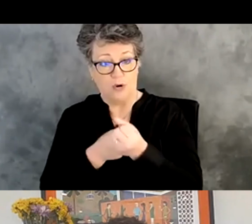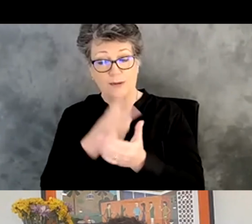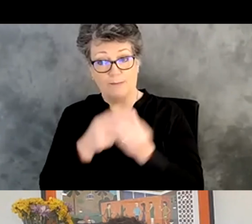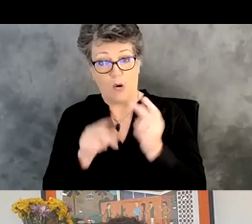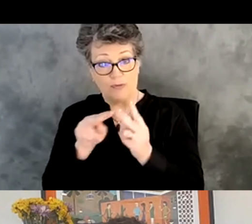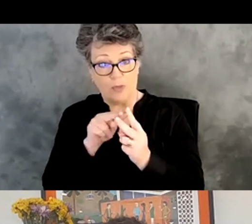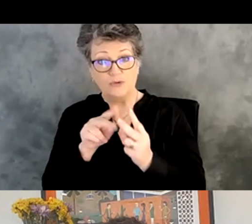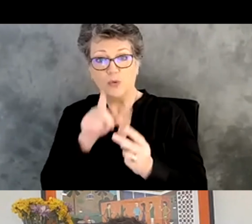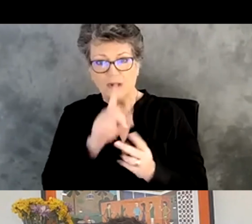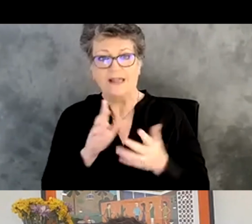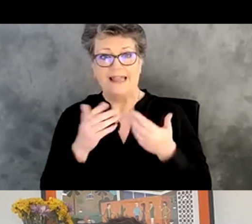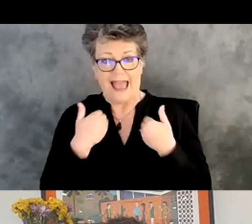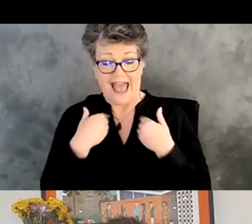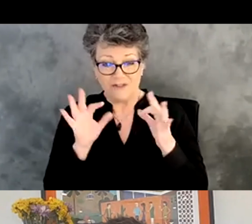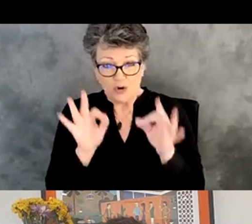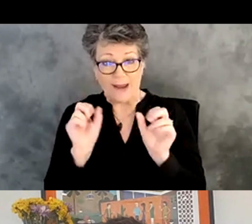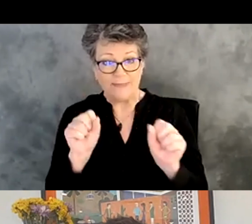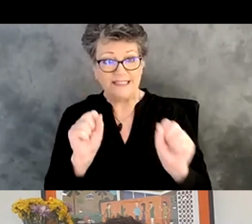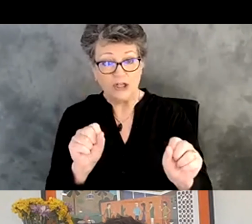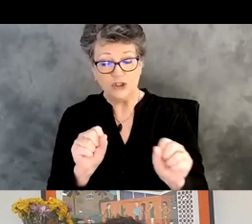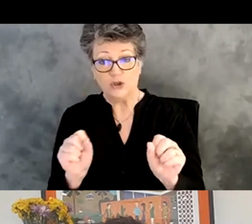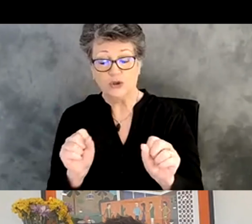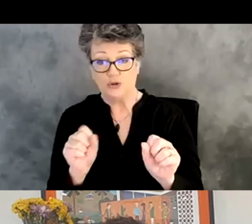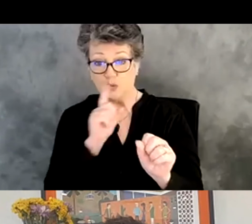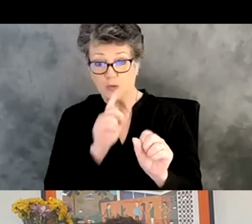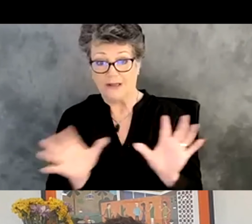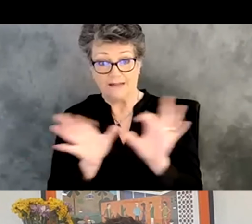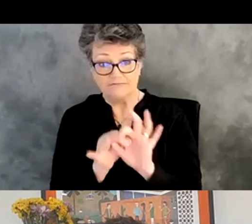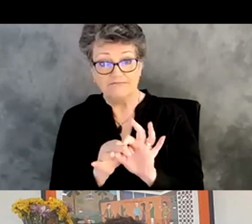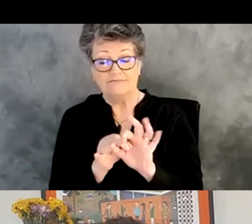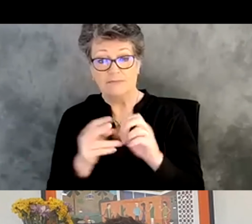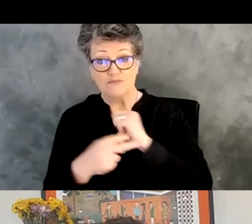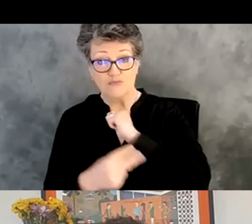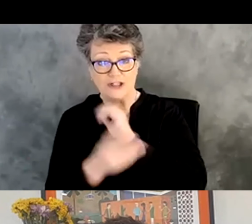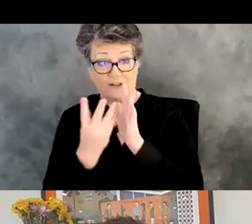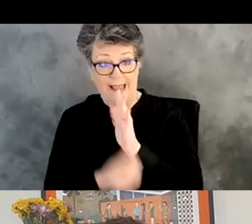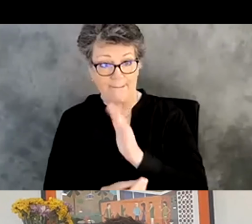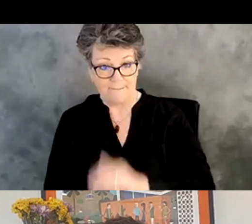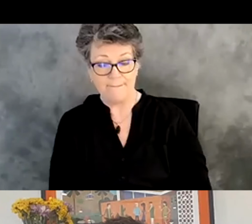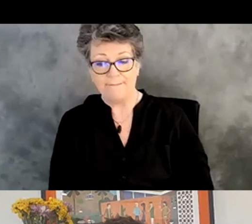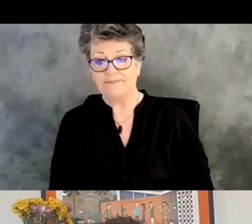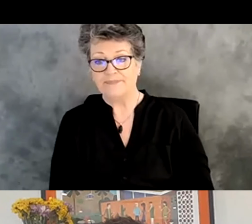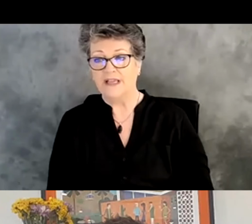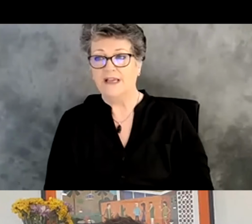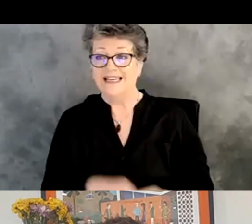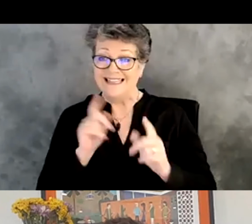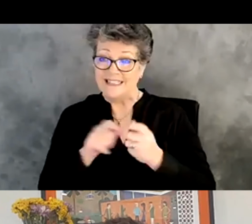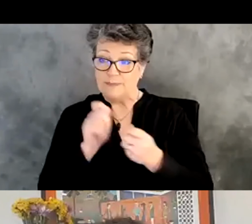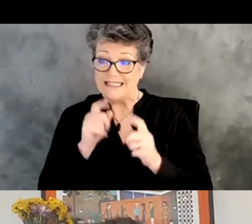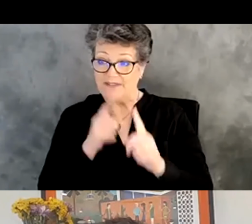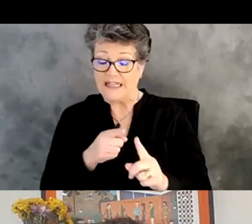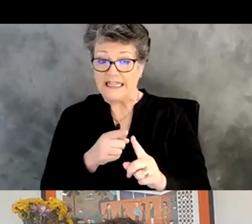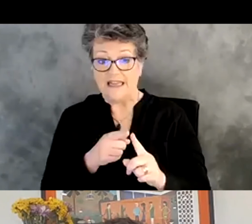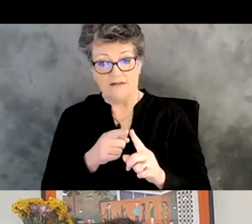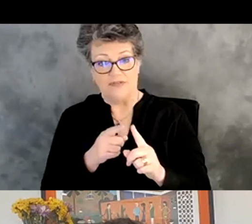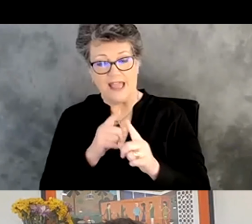really have great potential to bridge gaps in care that exist right now. Specifically, they can reach